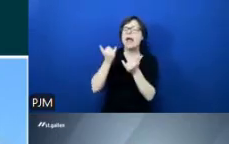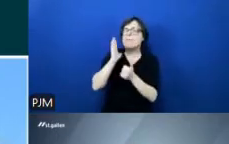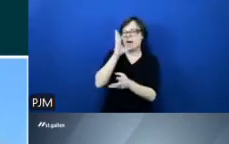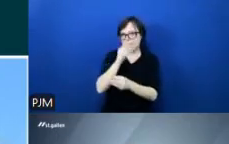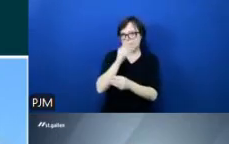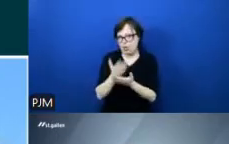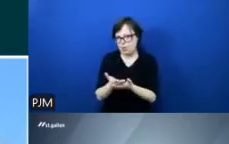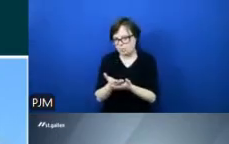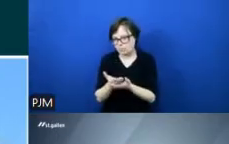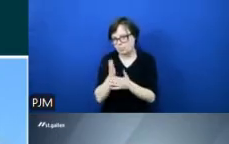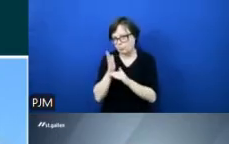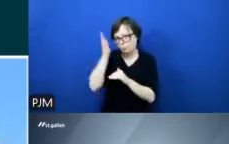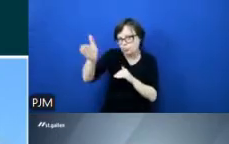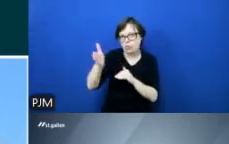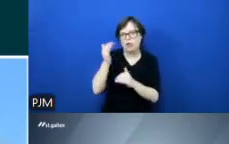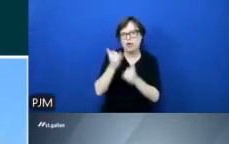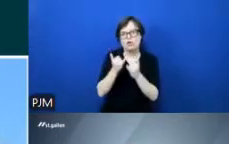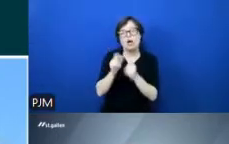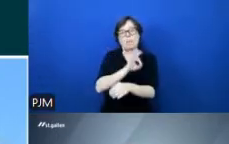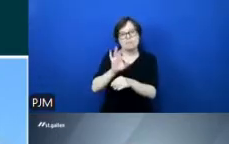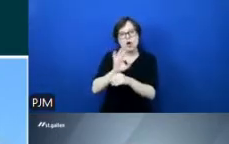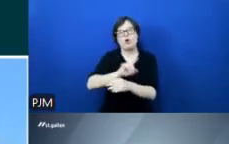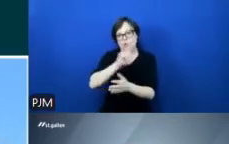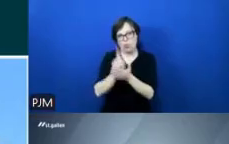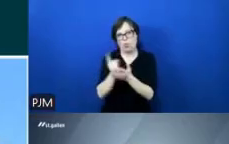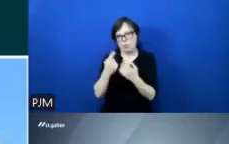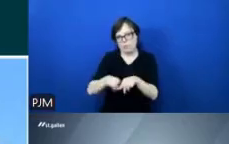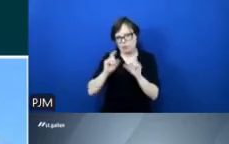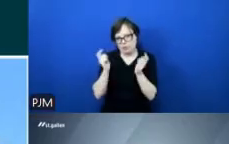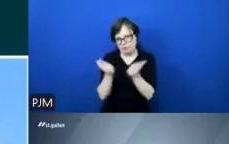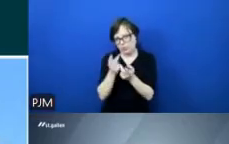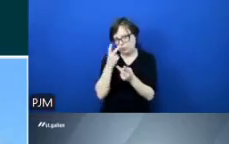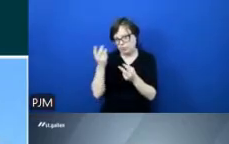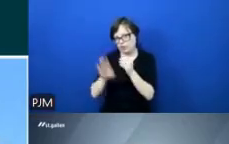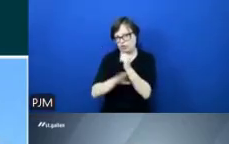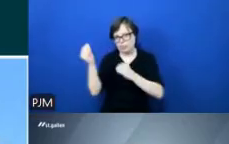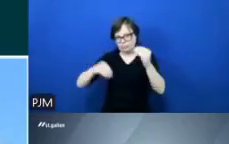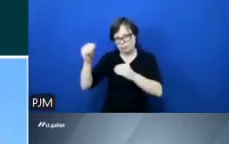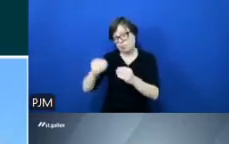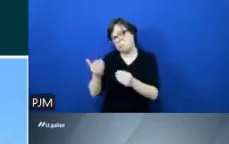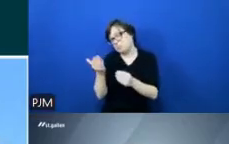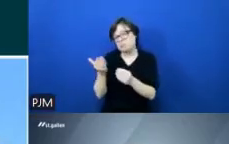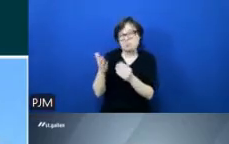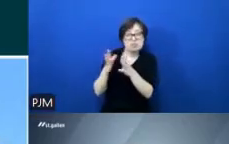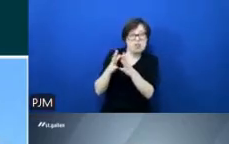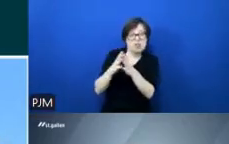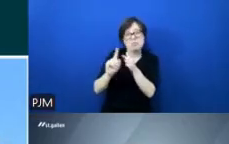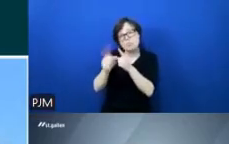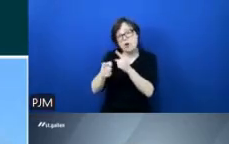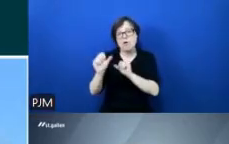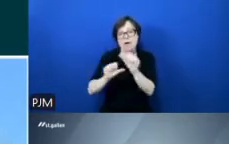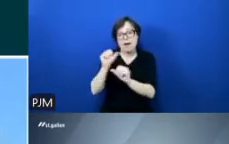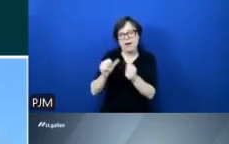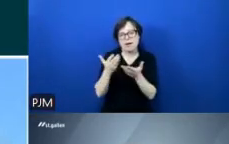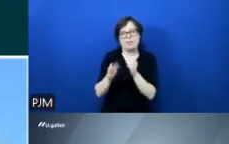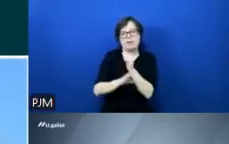how it will look like, how it can look like in the future when we implement the project. In a few years, when